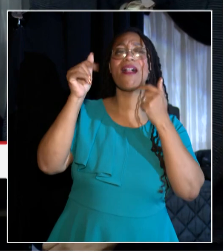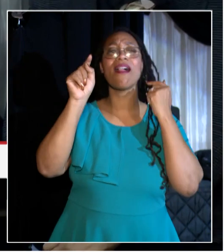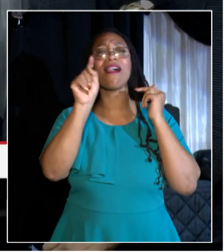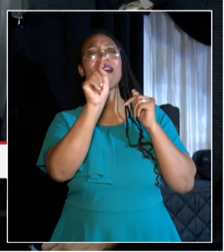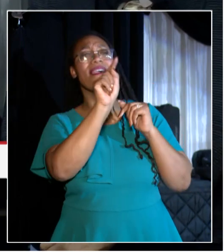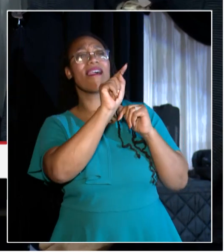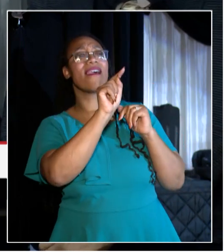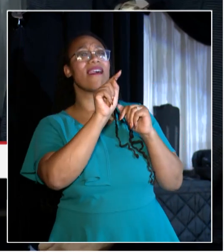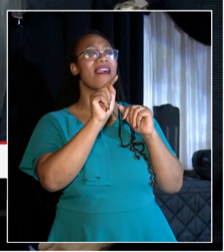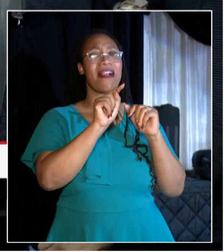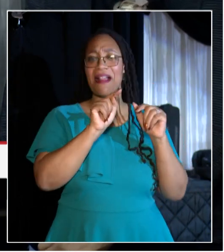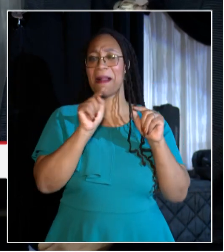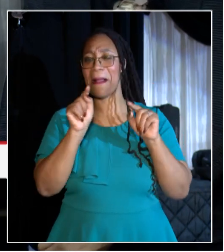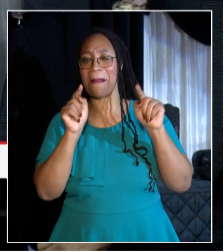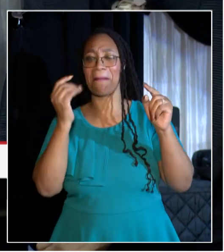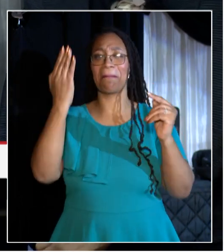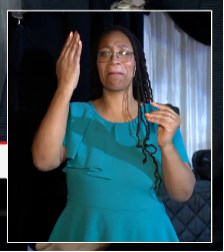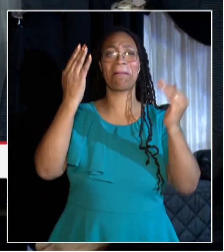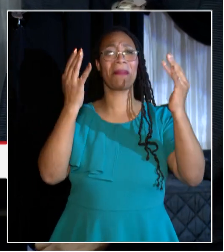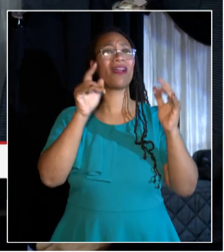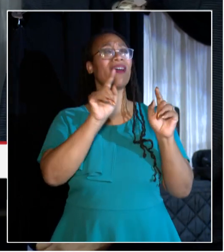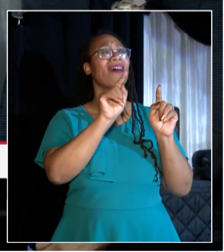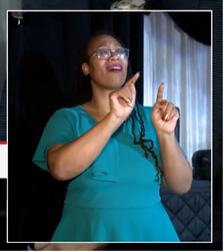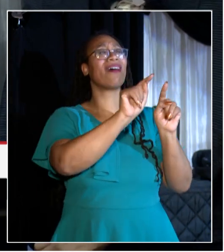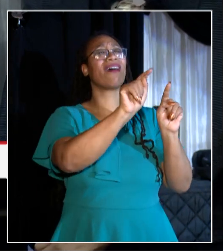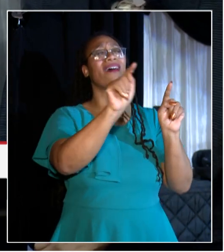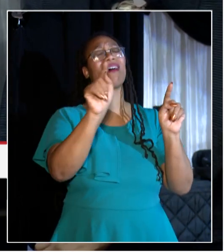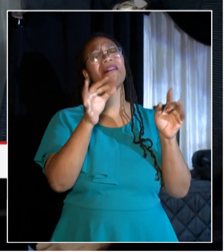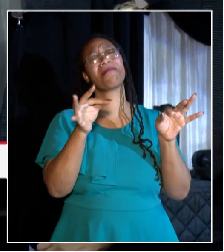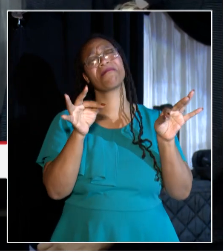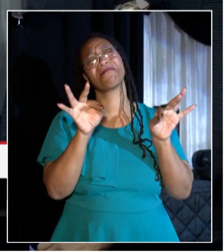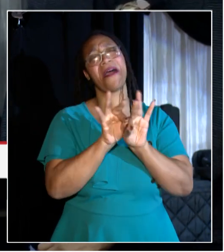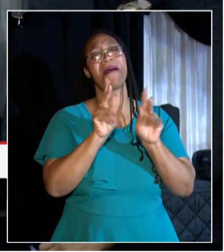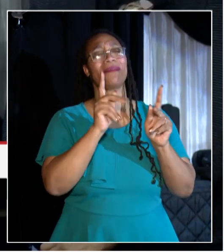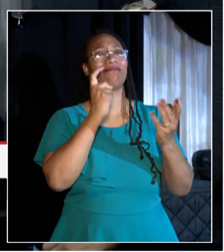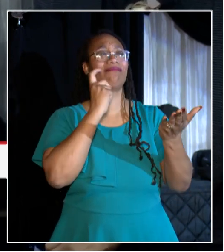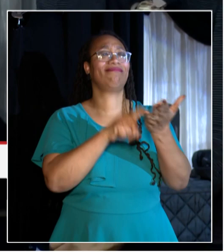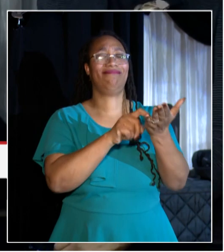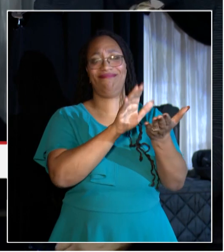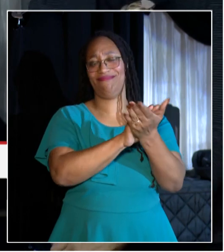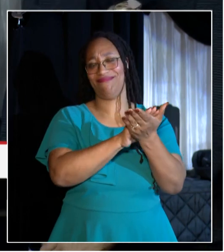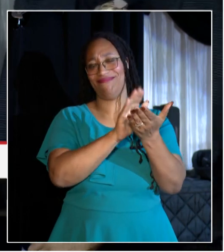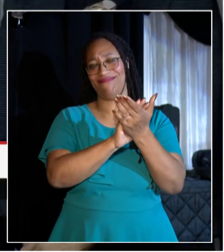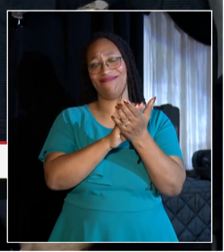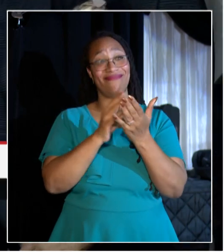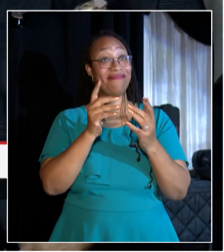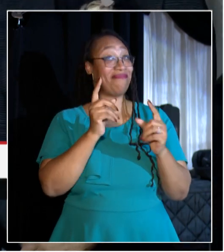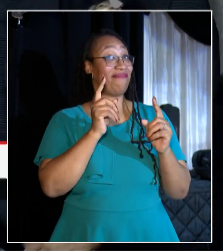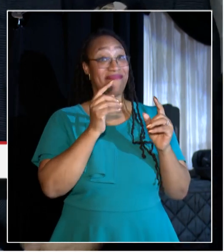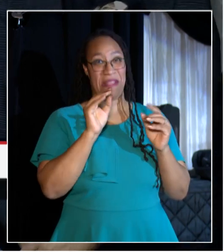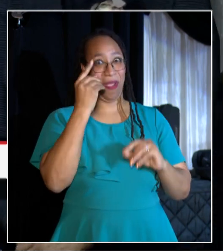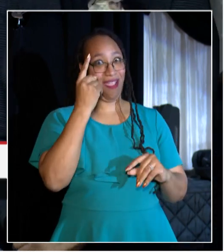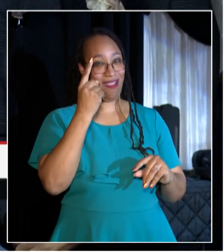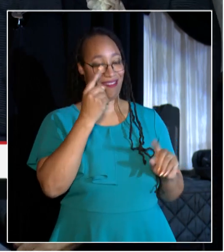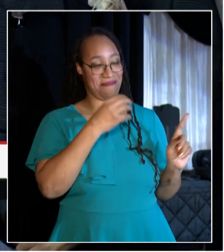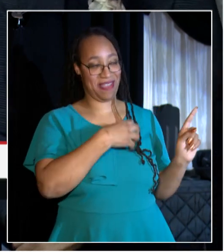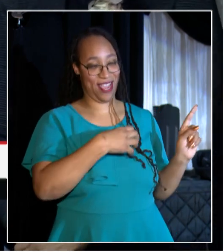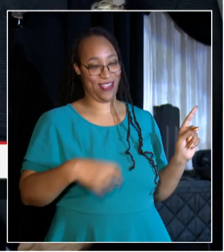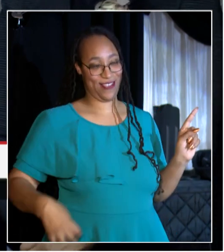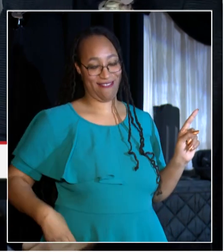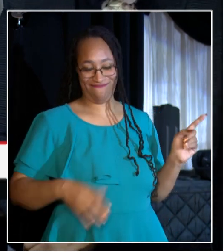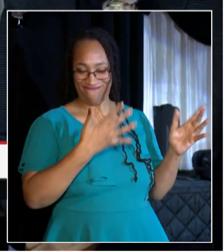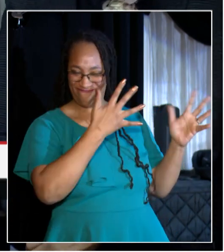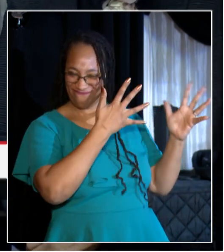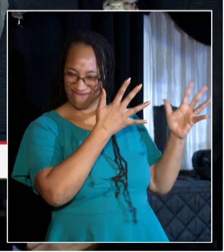thank you. As we kick off Black History Month, we want to thank you for all that you've done for all of our residents, but